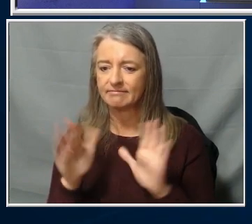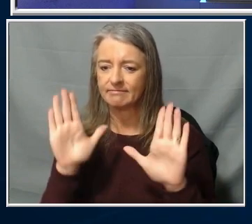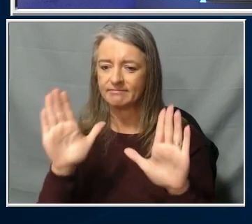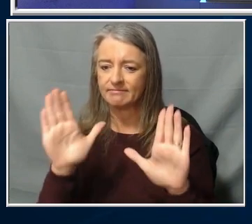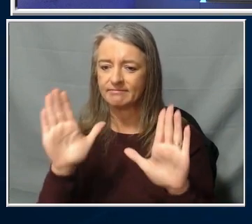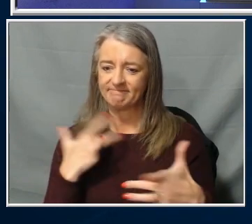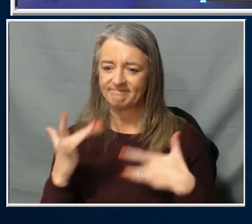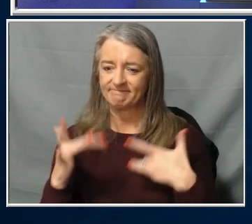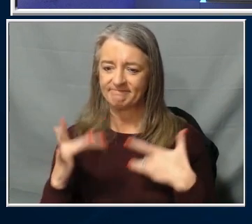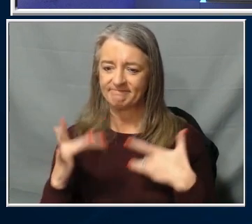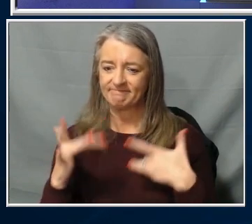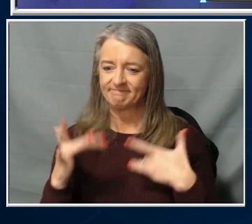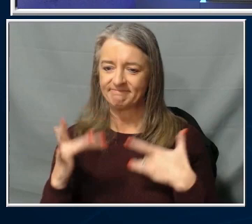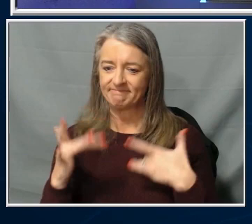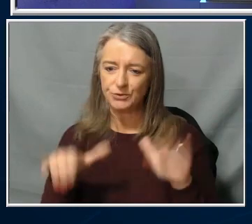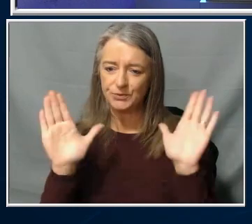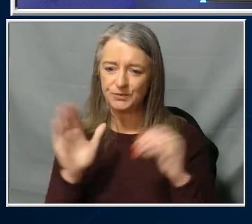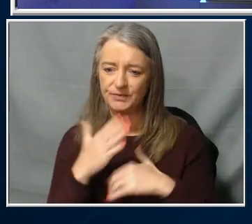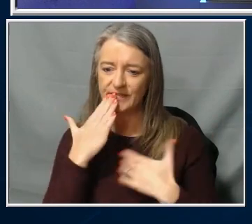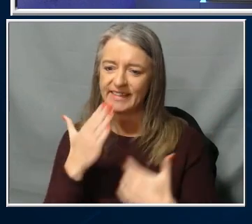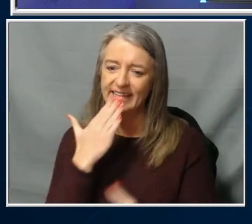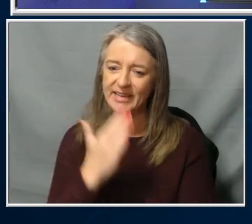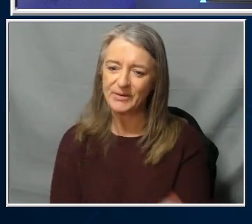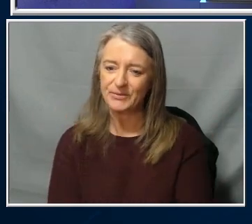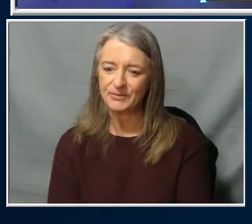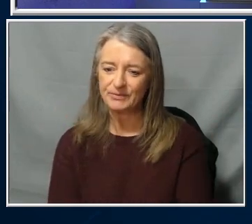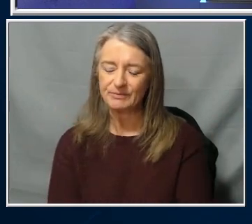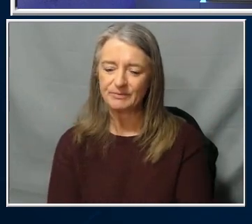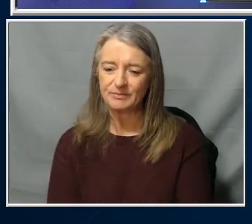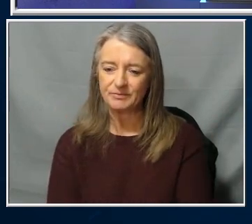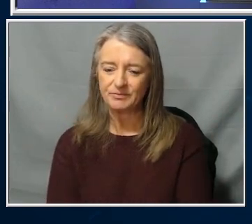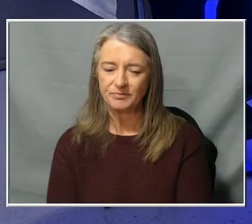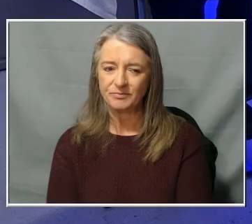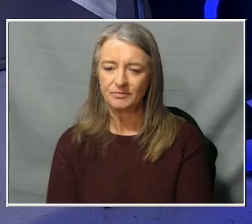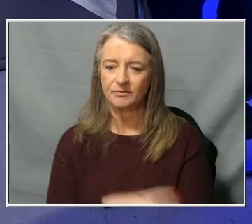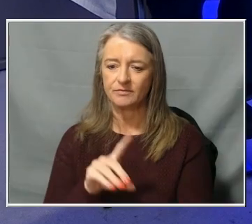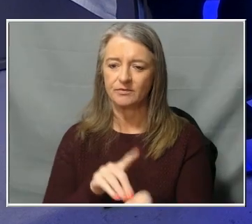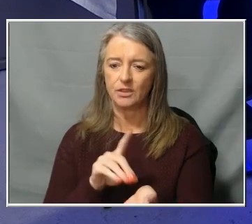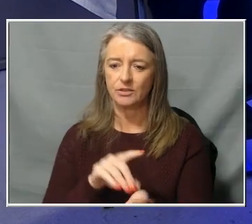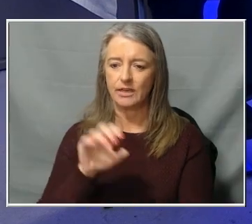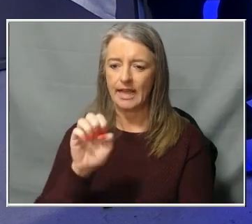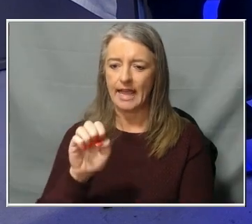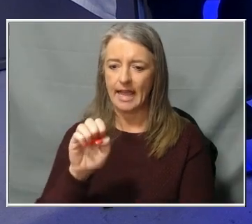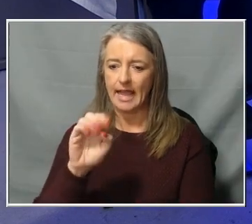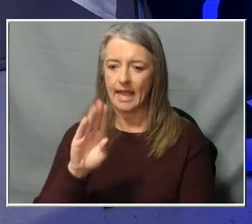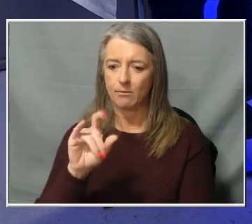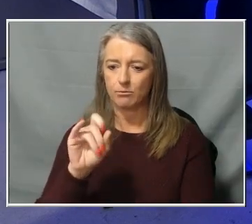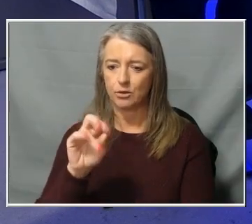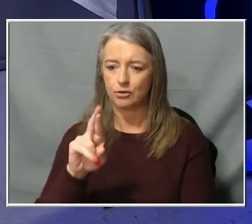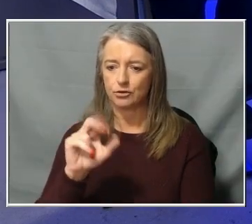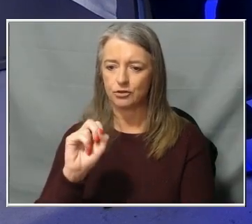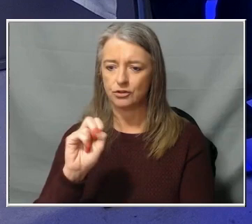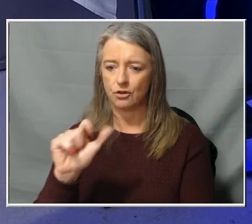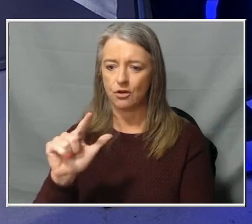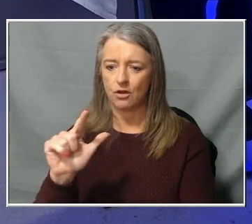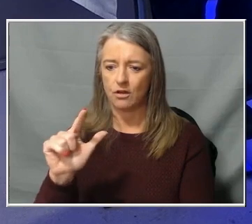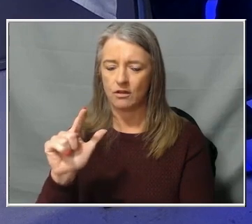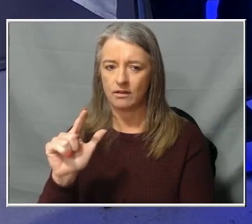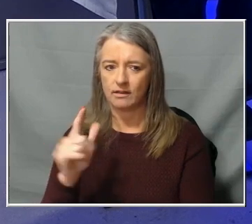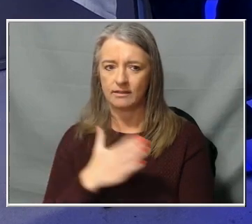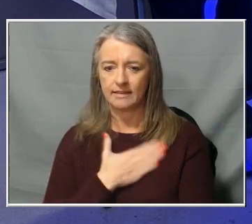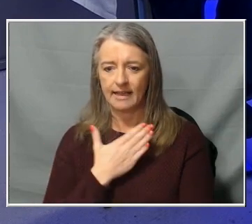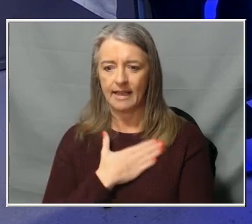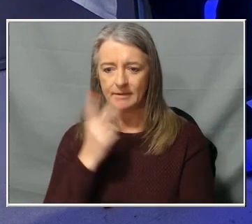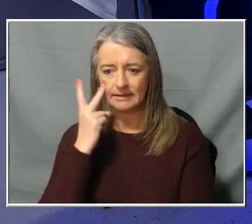excited to watch you. Watch you hit all those milestones. Dr. Ebersol, takeaway today. Oh, I'm just so happy to see